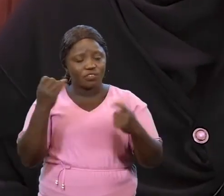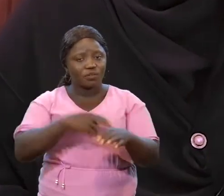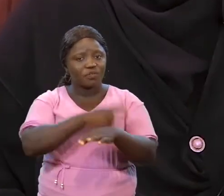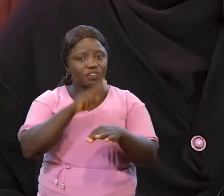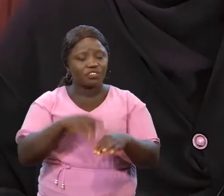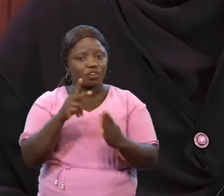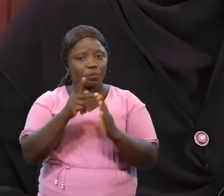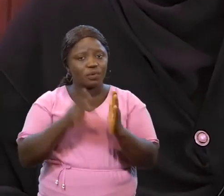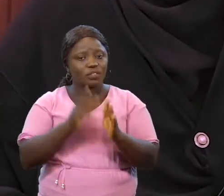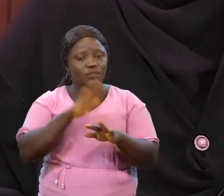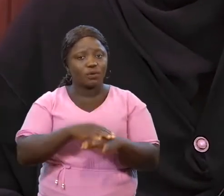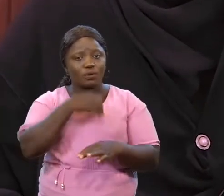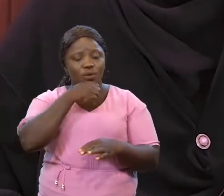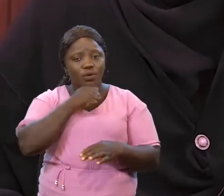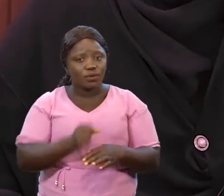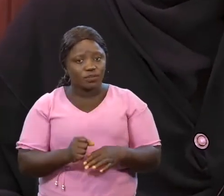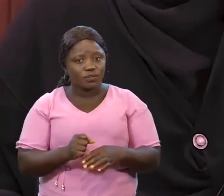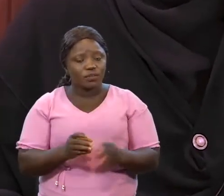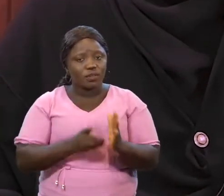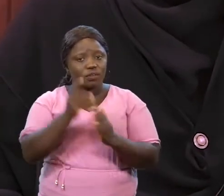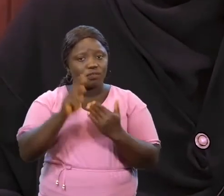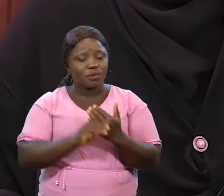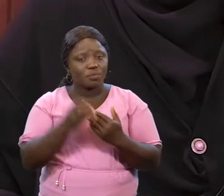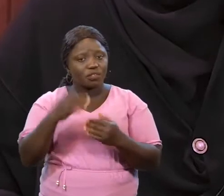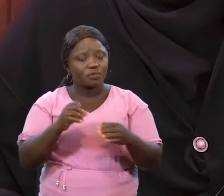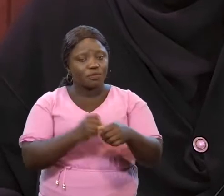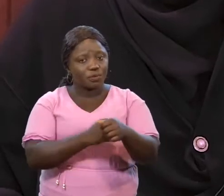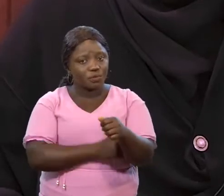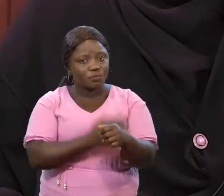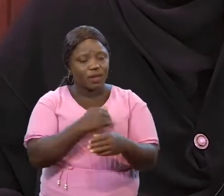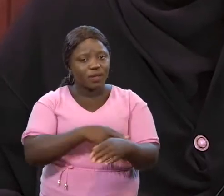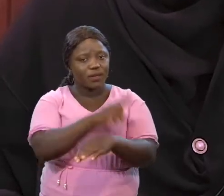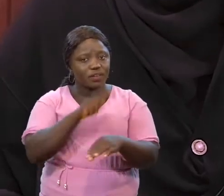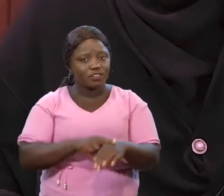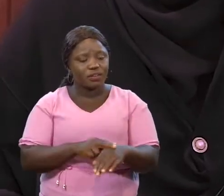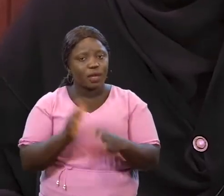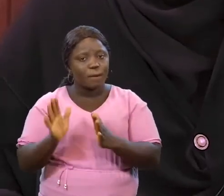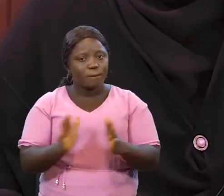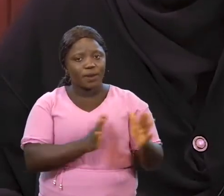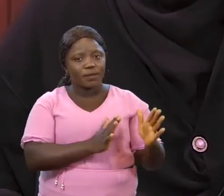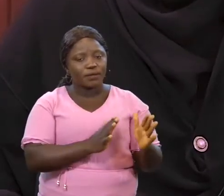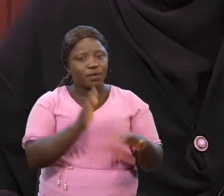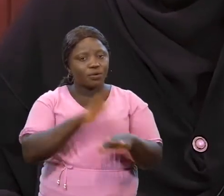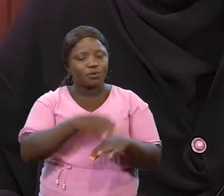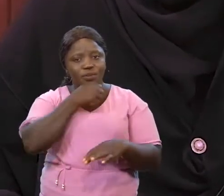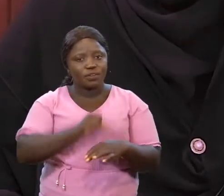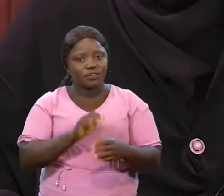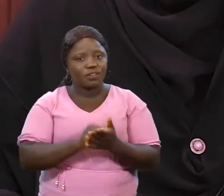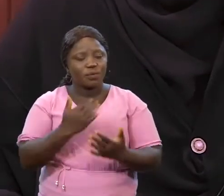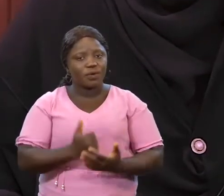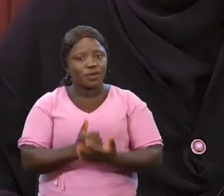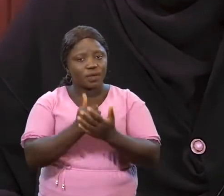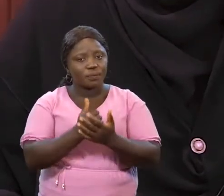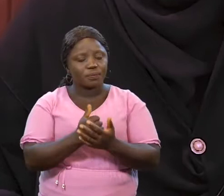of the National Policy on Aging, development of a 10-year strategic roadmap and National Plan of Action on Aging that